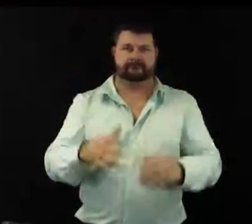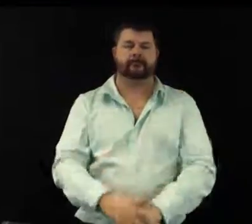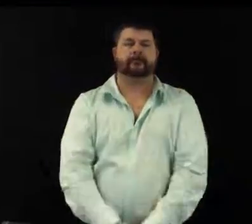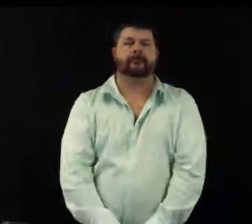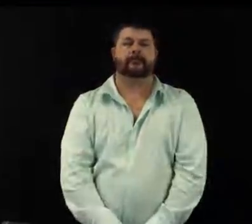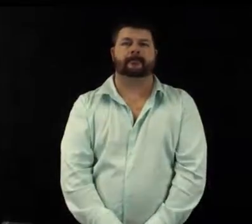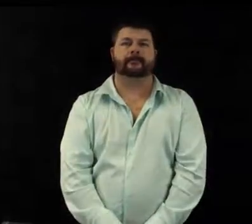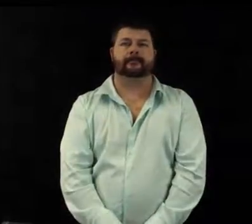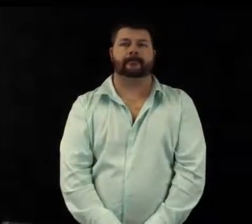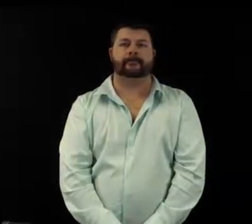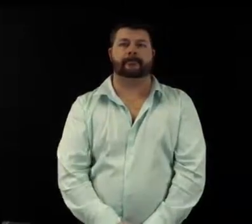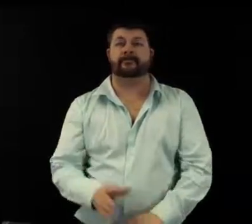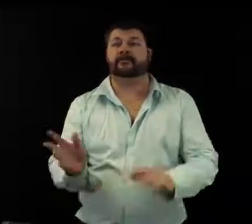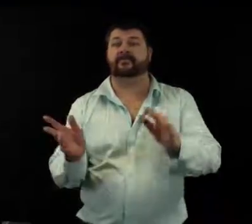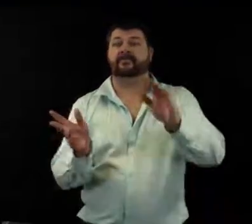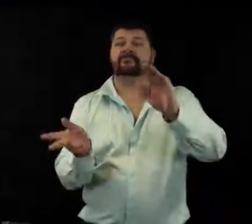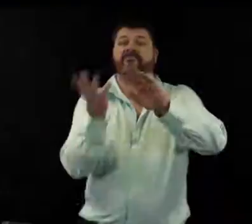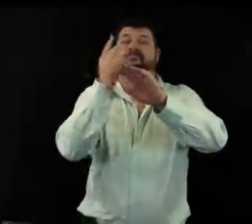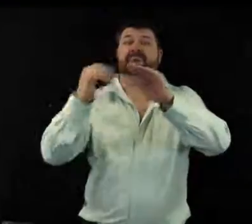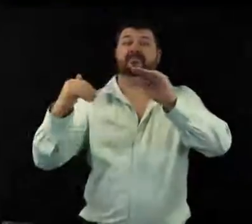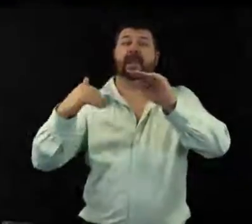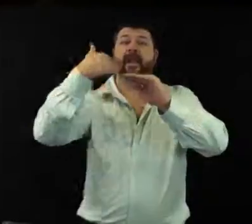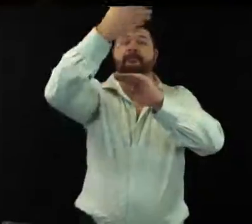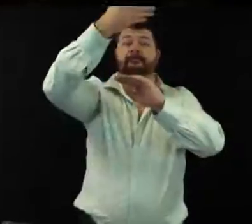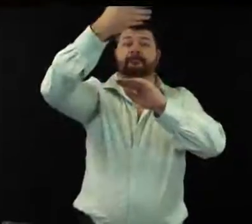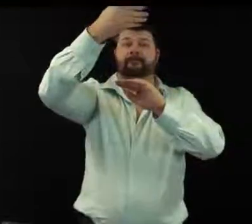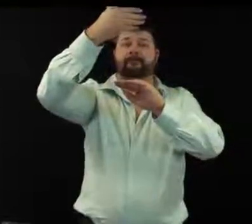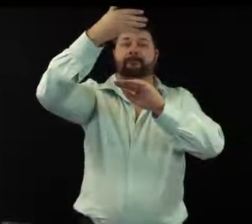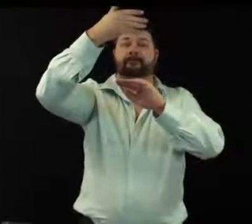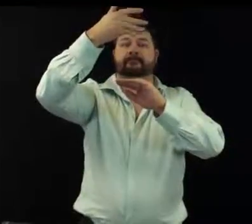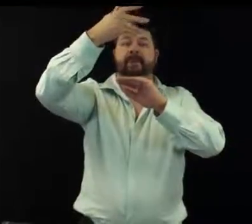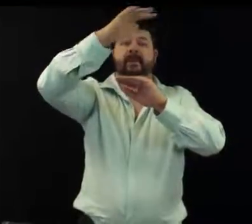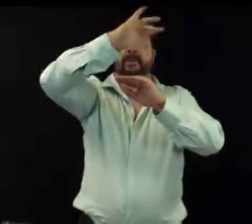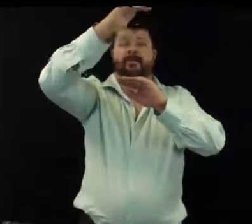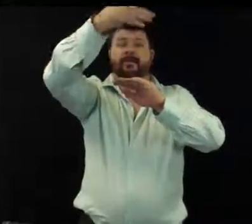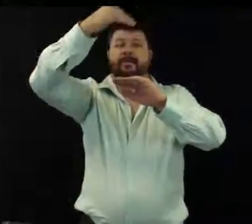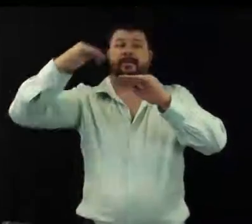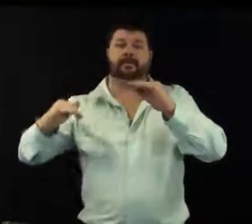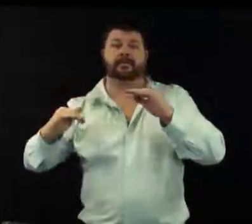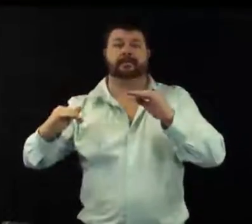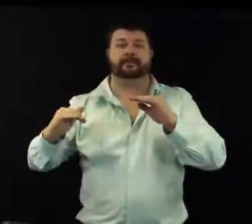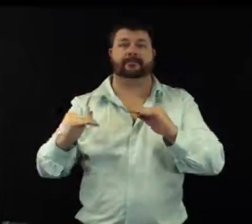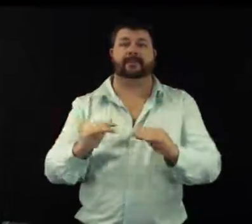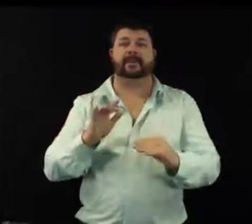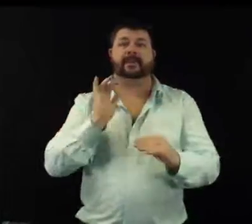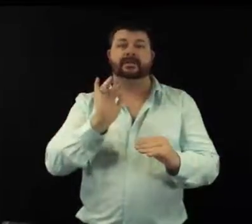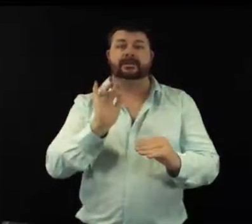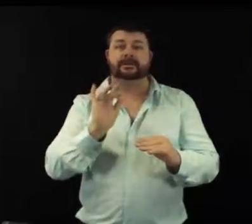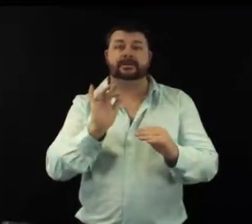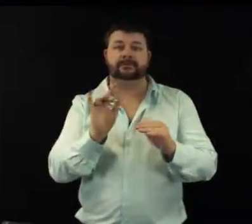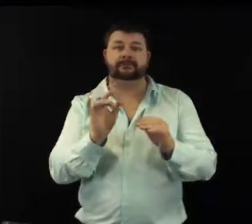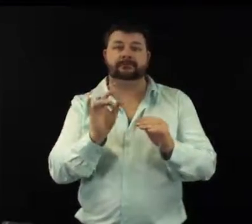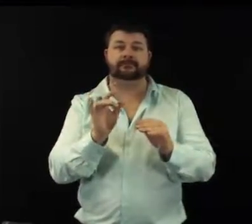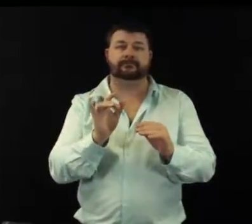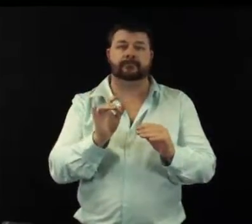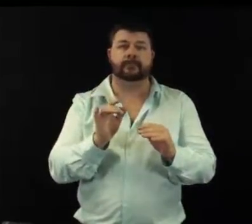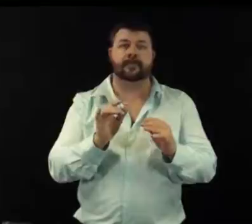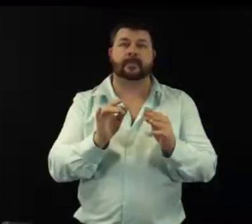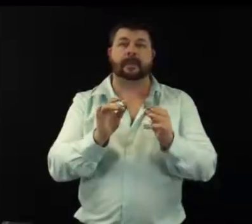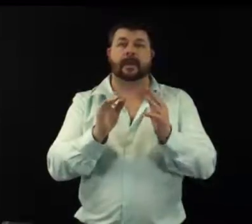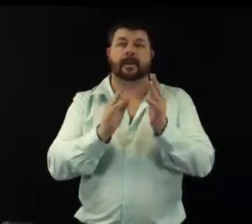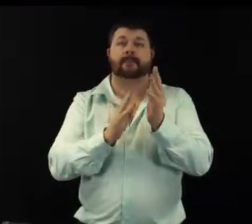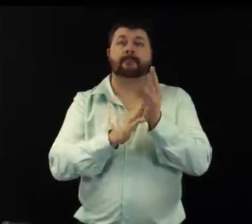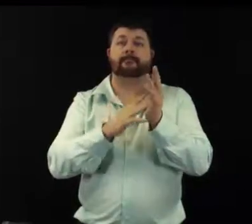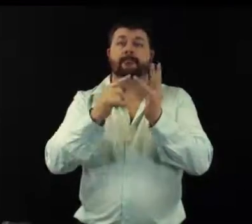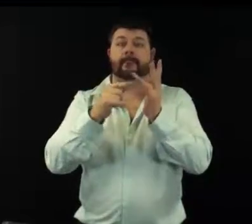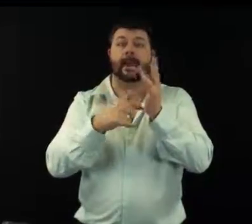which calendar they belong to. Swipe to move forwards or backwards a week. You can also tap and drag the current week indicator